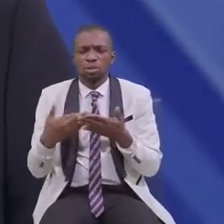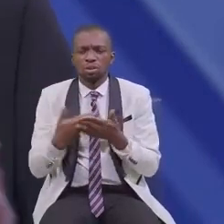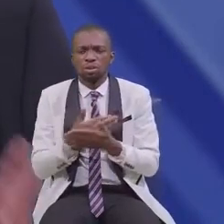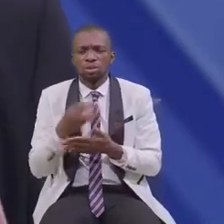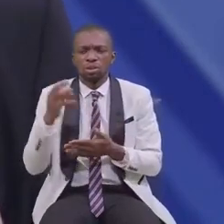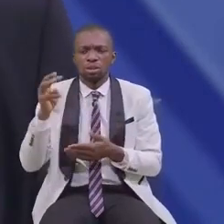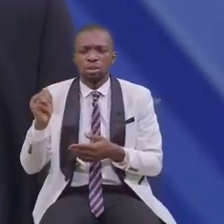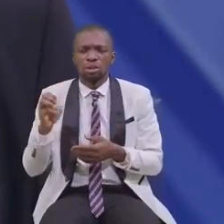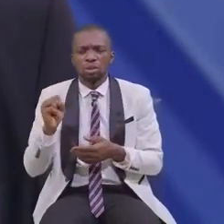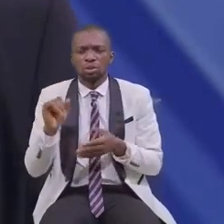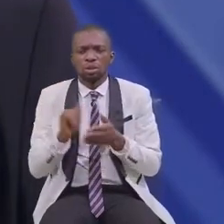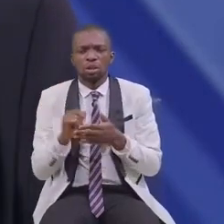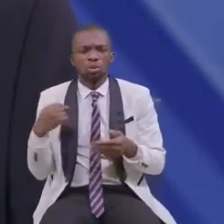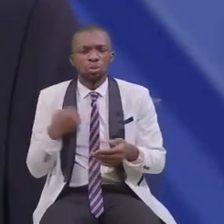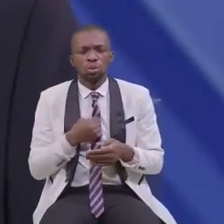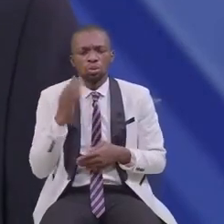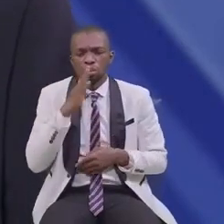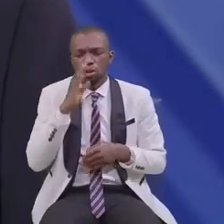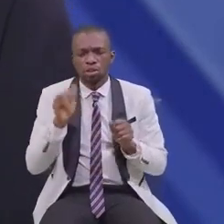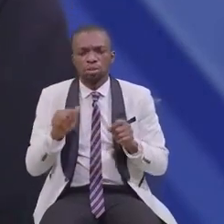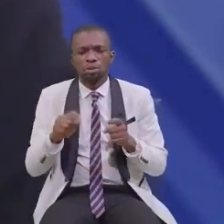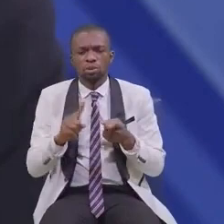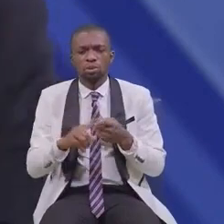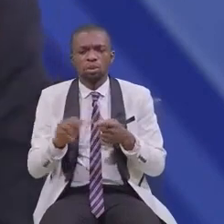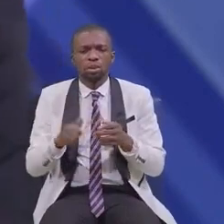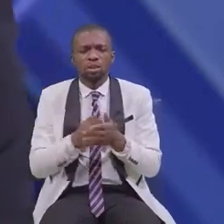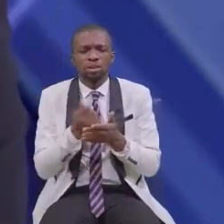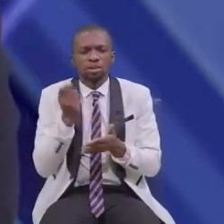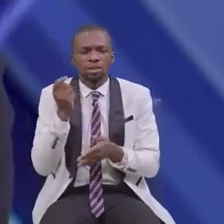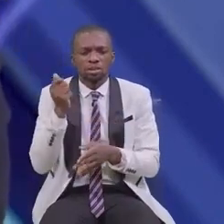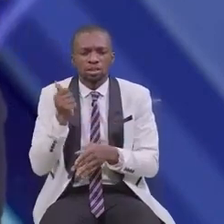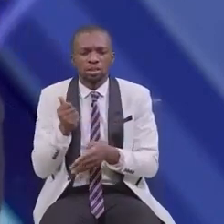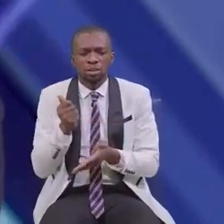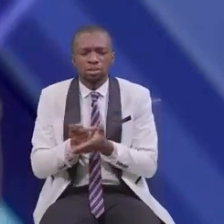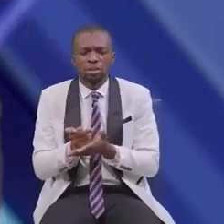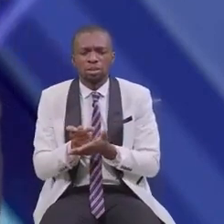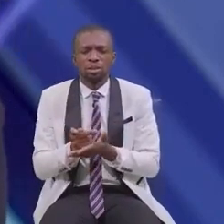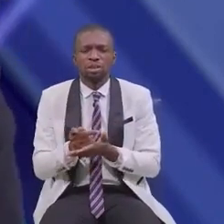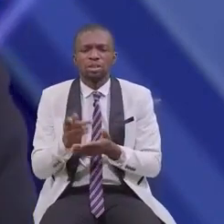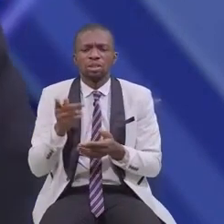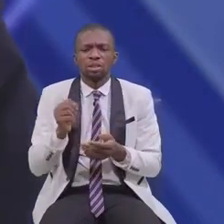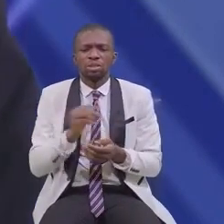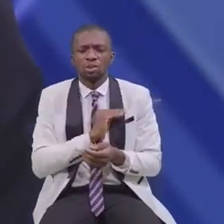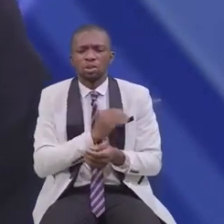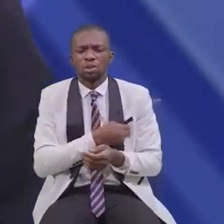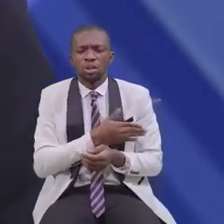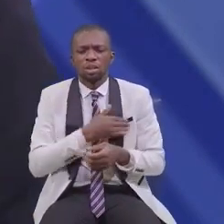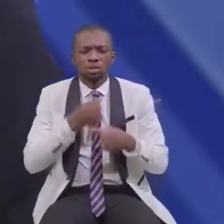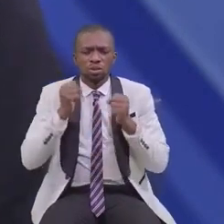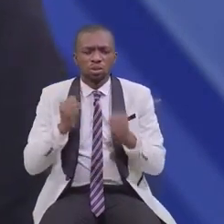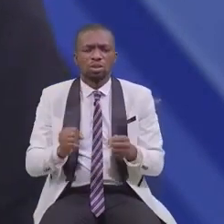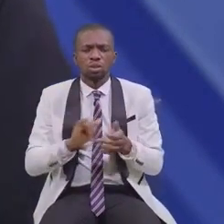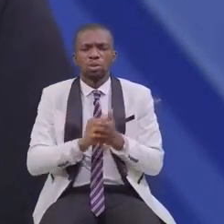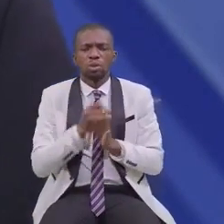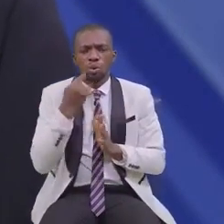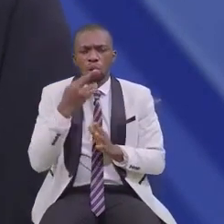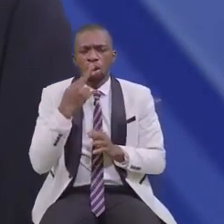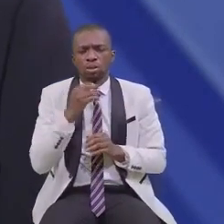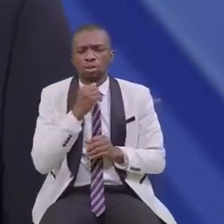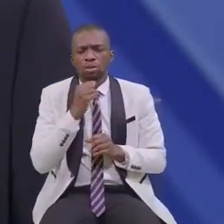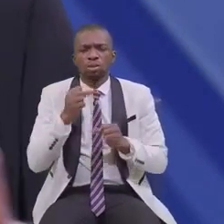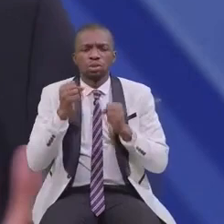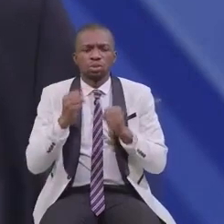we'll be able to establish the souls, we'll be able to strengthen those who are there that are not strong